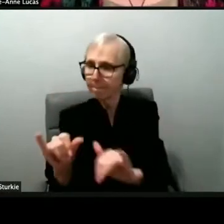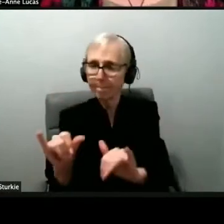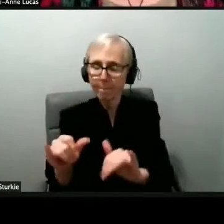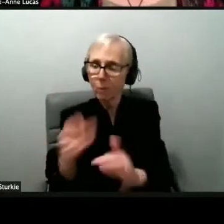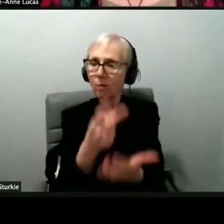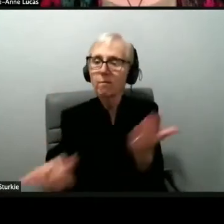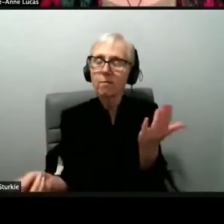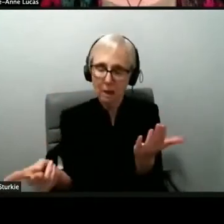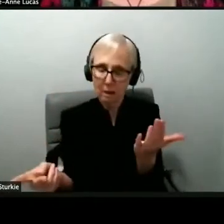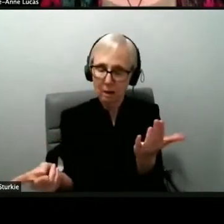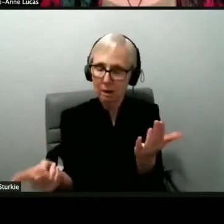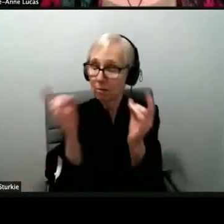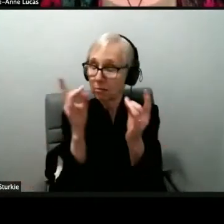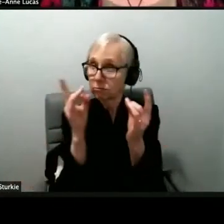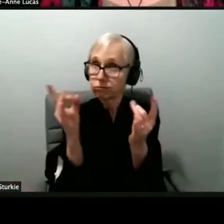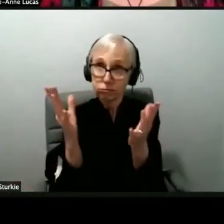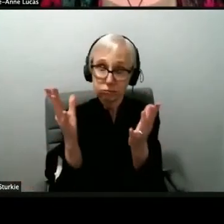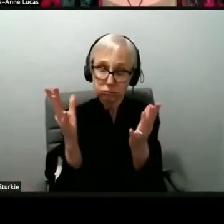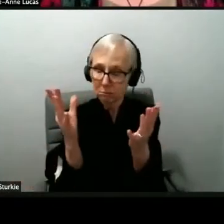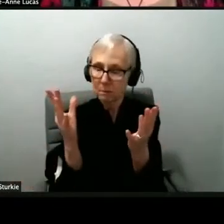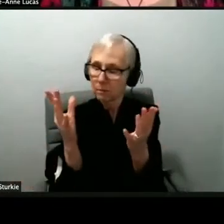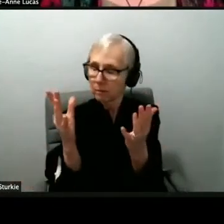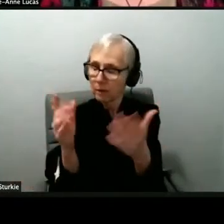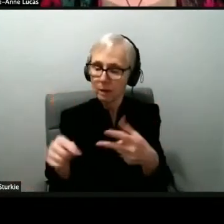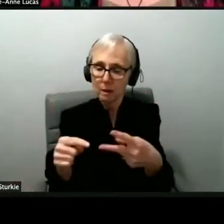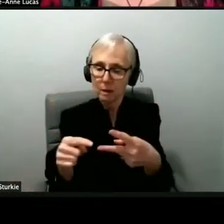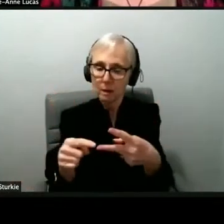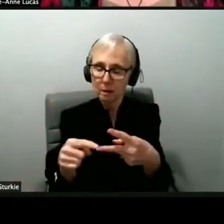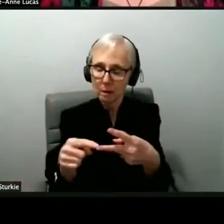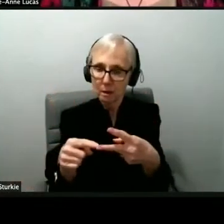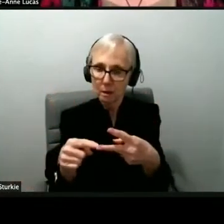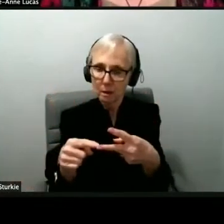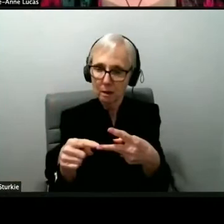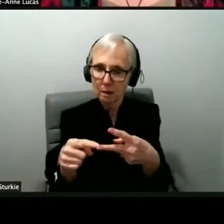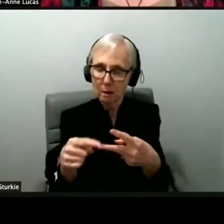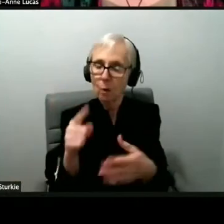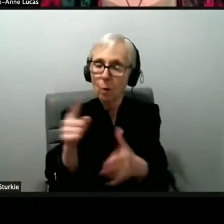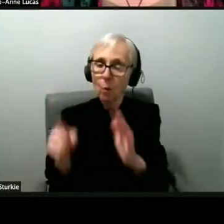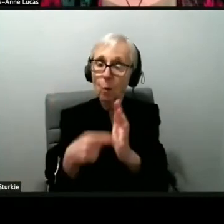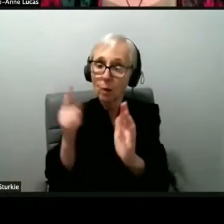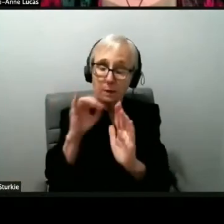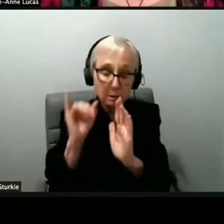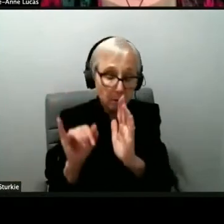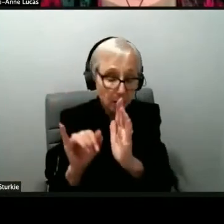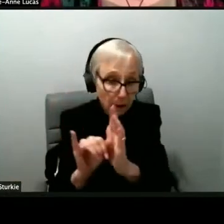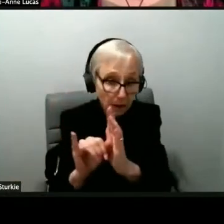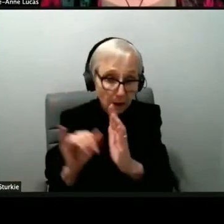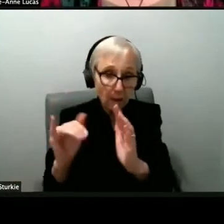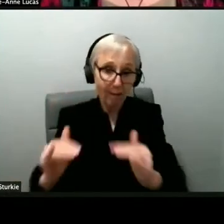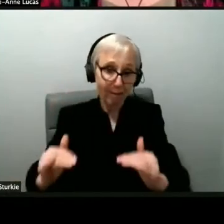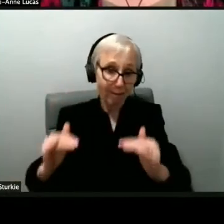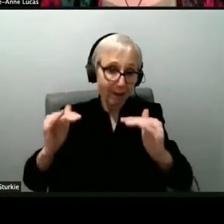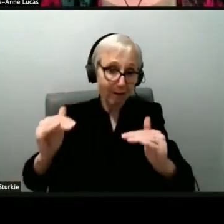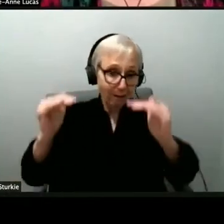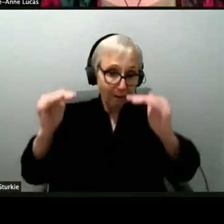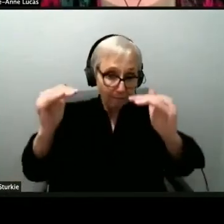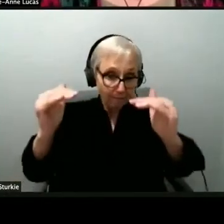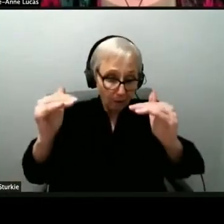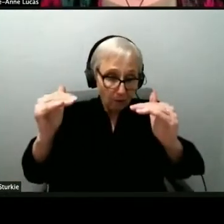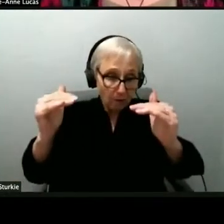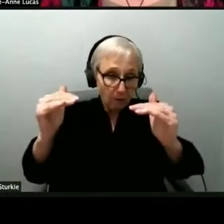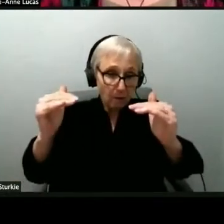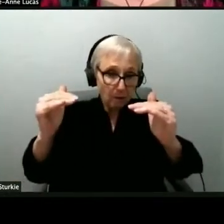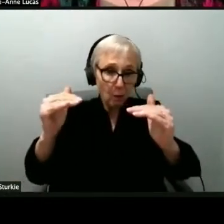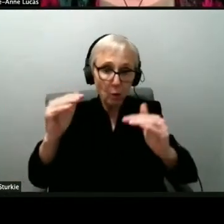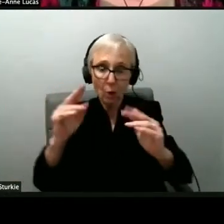to fail dramatically. The next thing that we definitely need to do is, once we identify the different levels of homelessness, then we